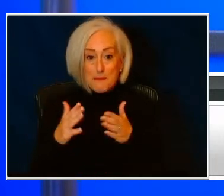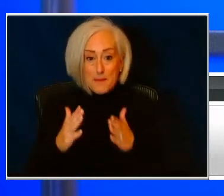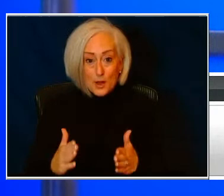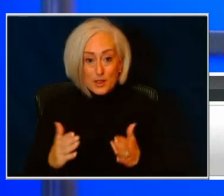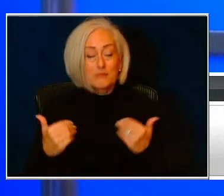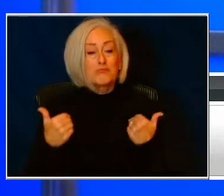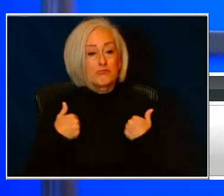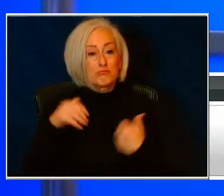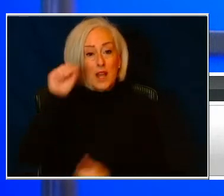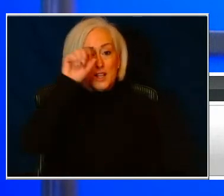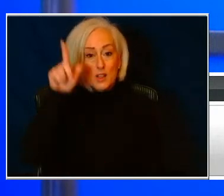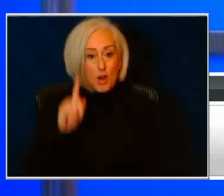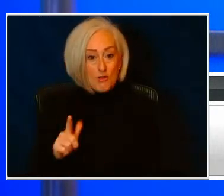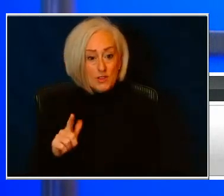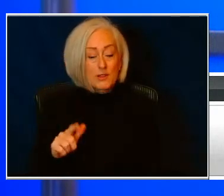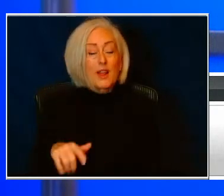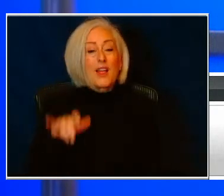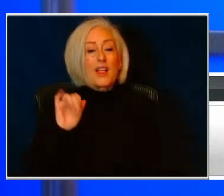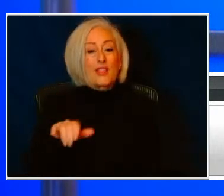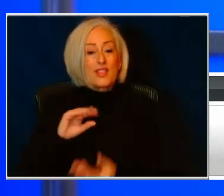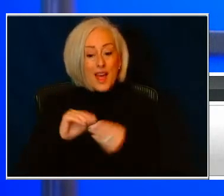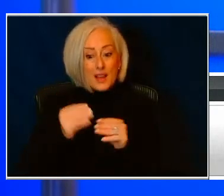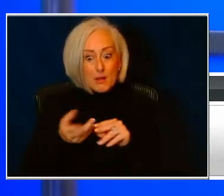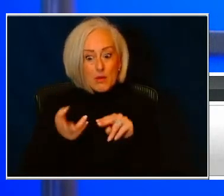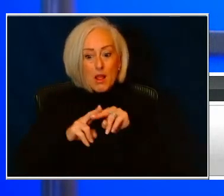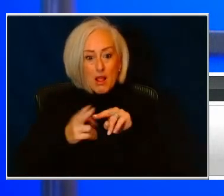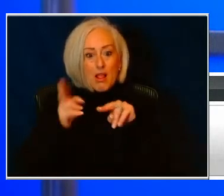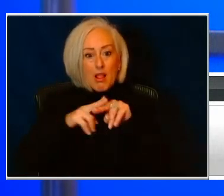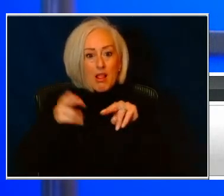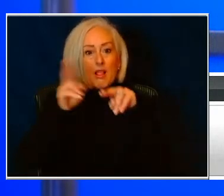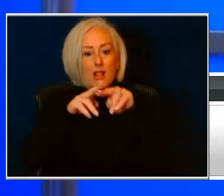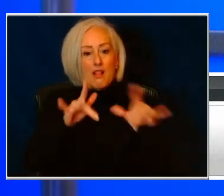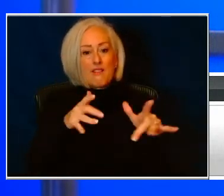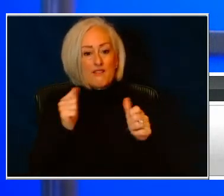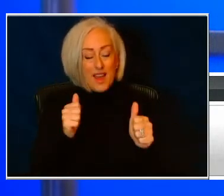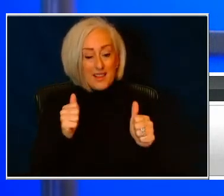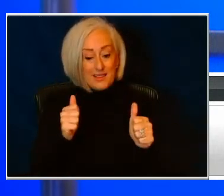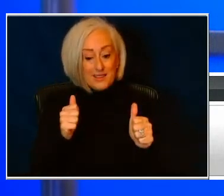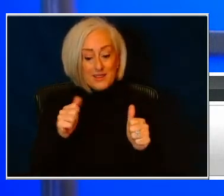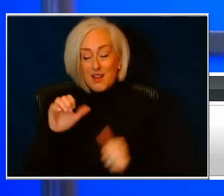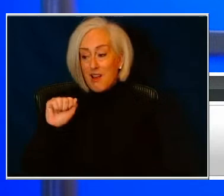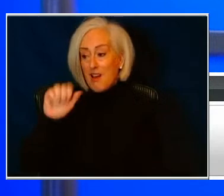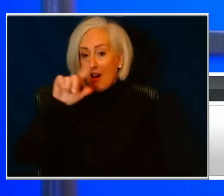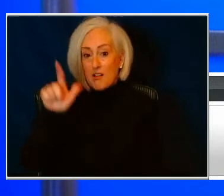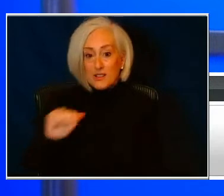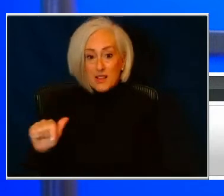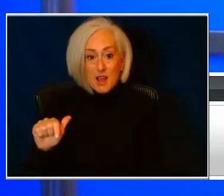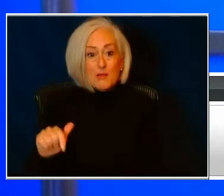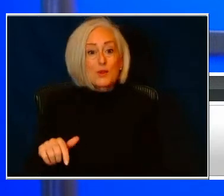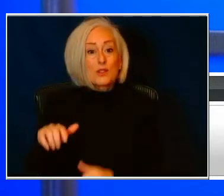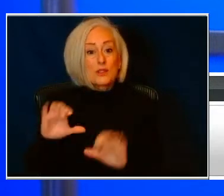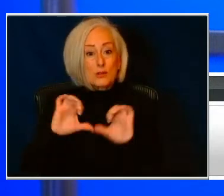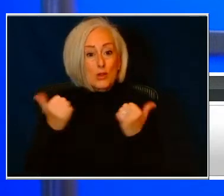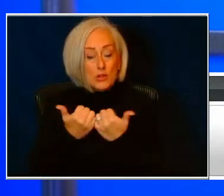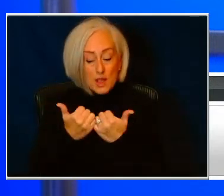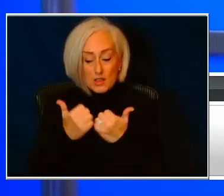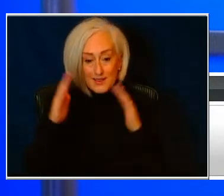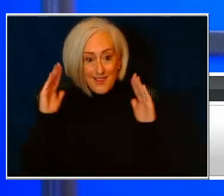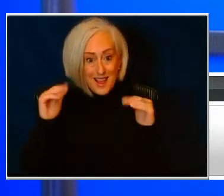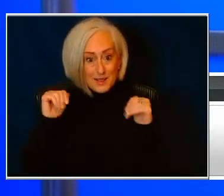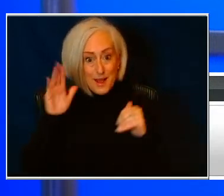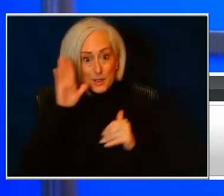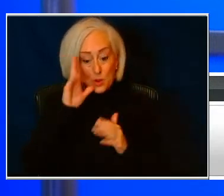it is growing fast. The Alzheimer's Association expects in just 30 years that number will double to nearly 13